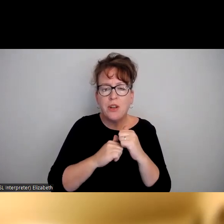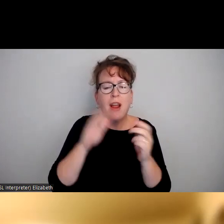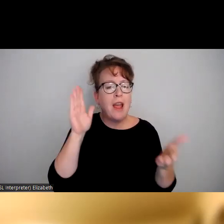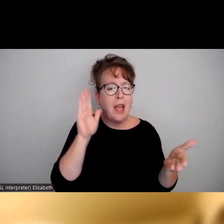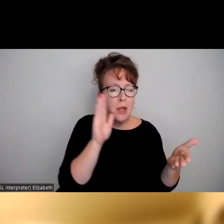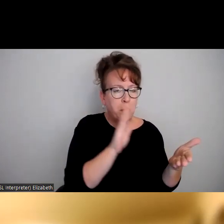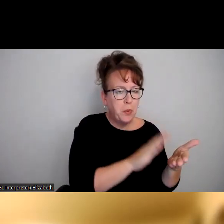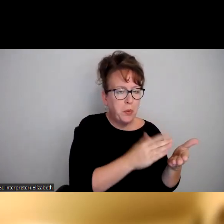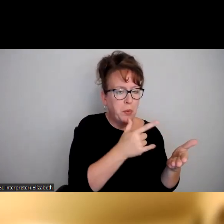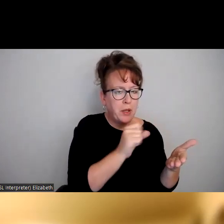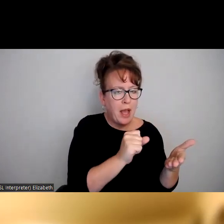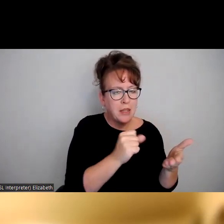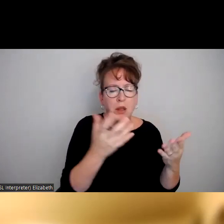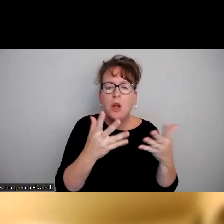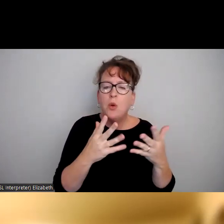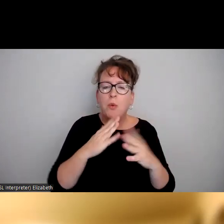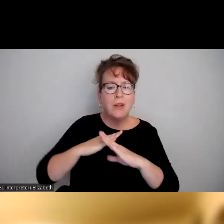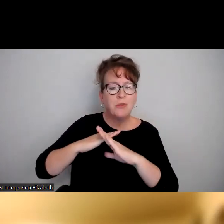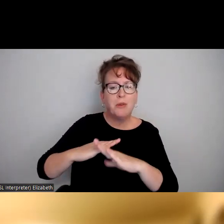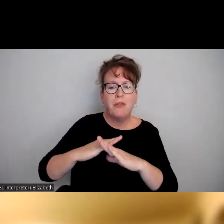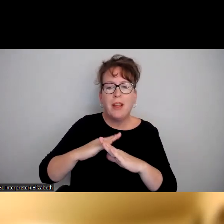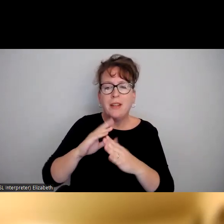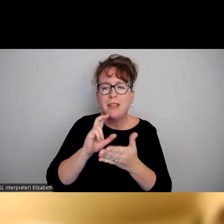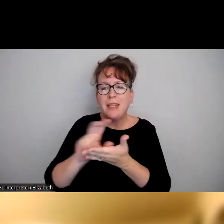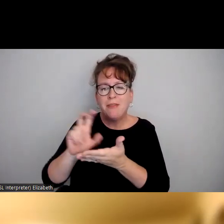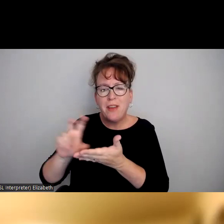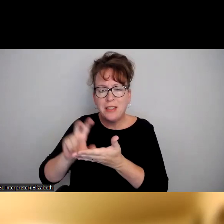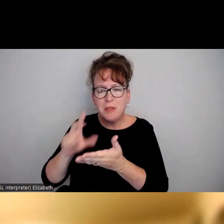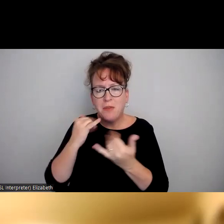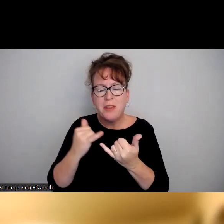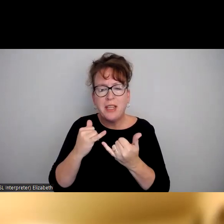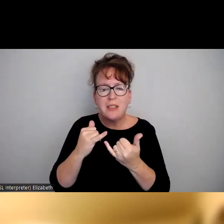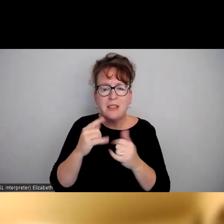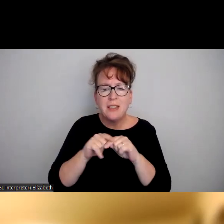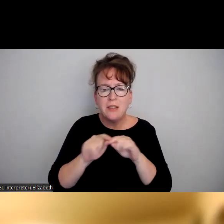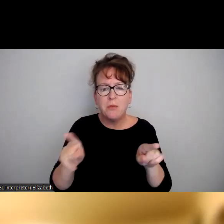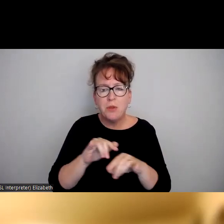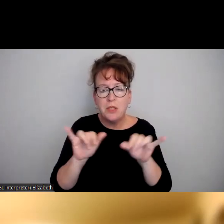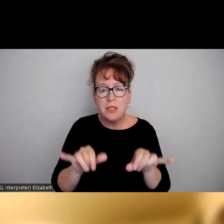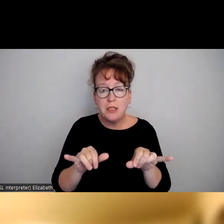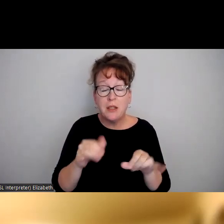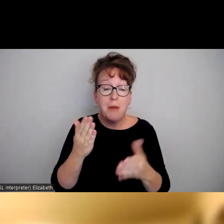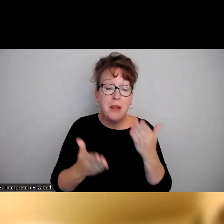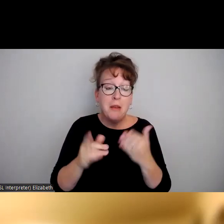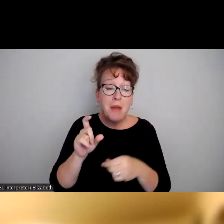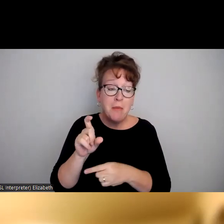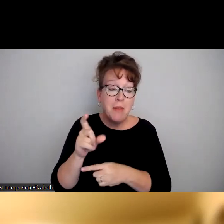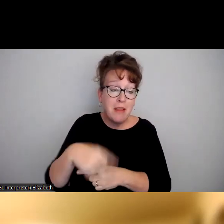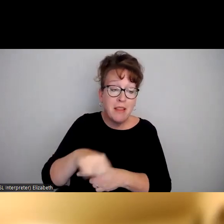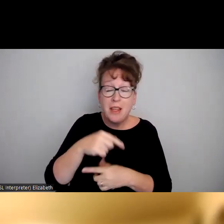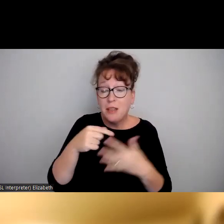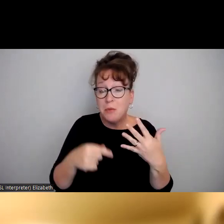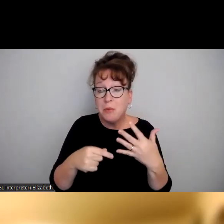avoid making additional investment in these distribution systems that may potentially become stranded and having to deal with